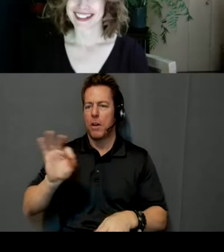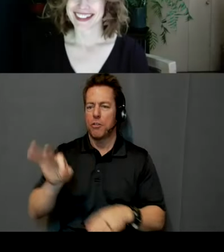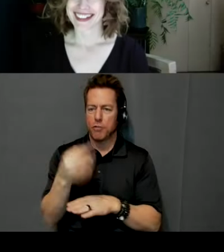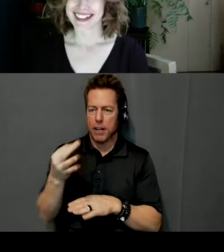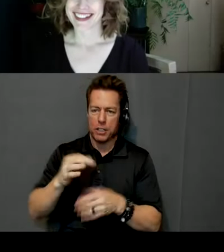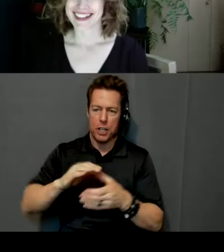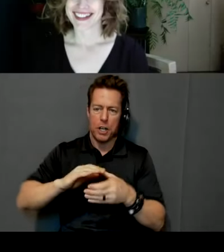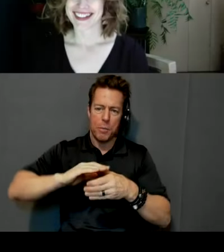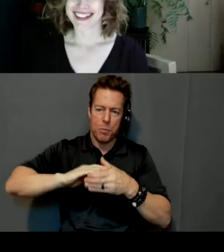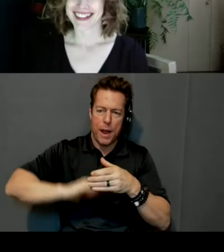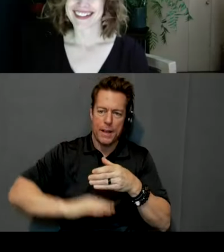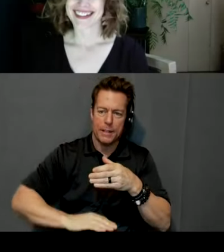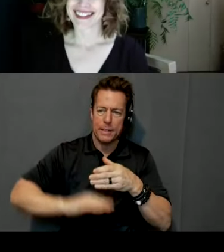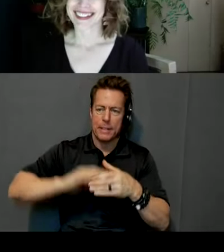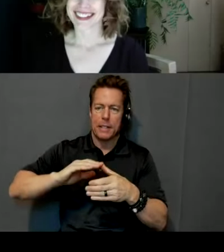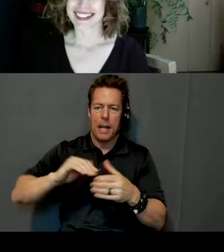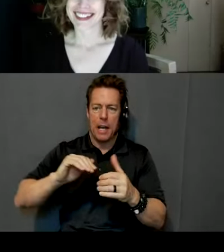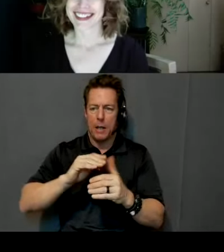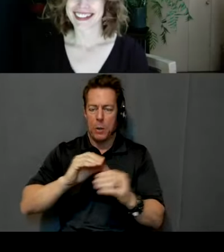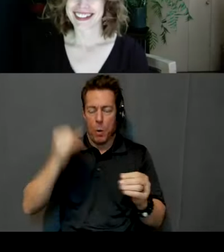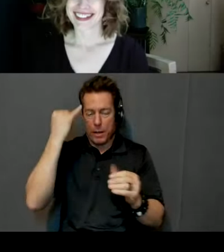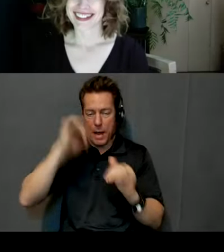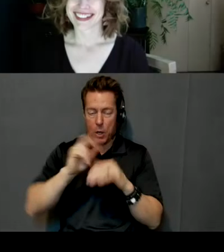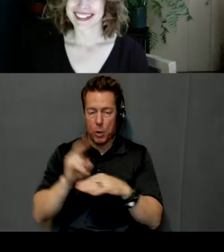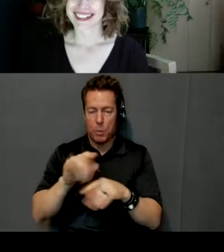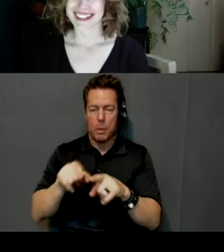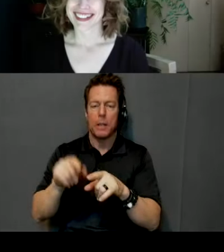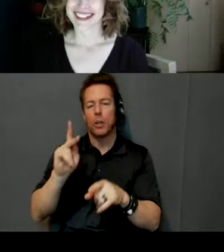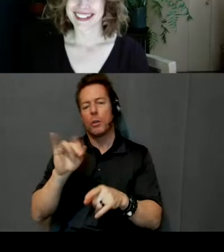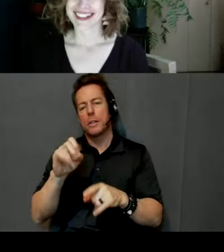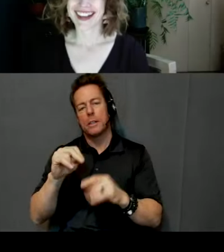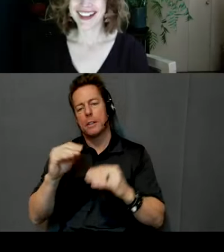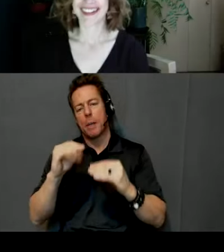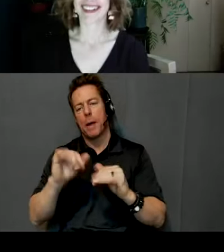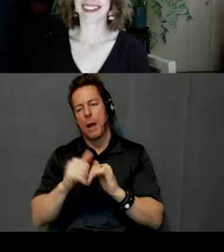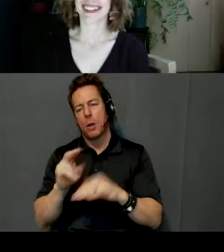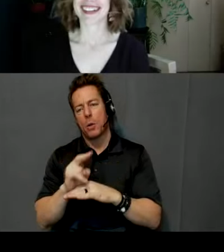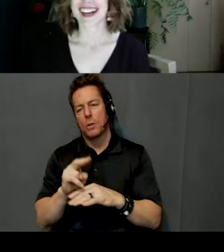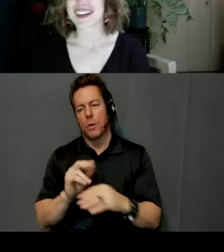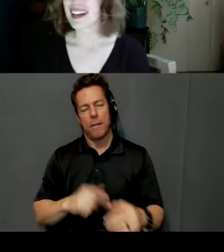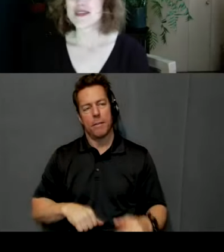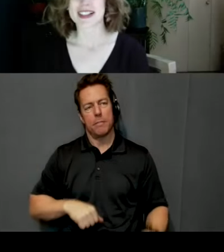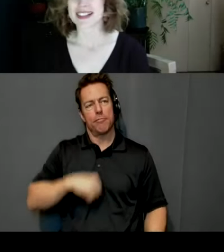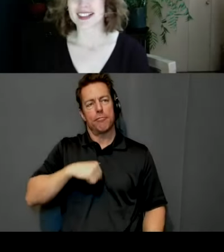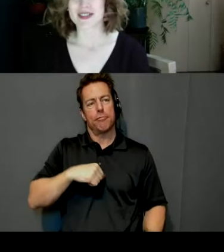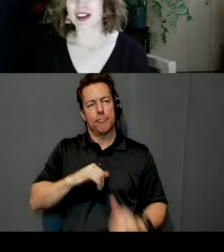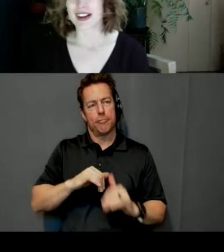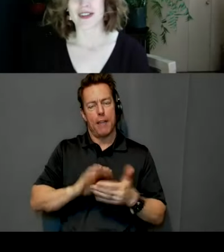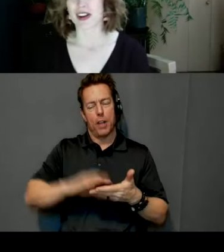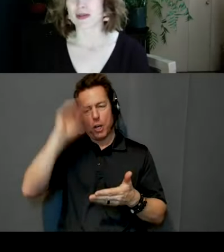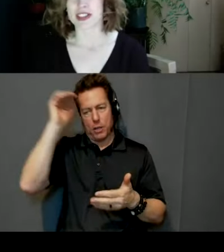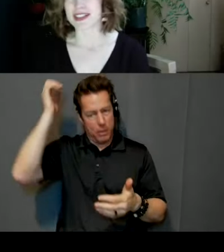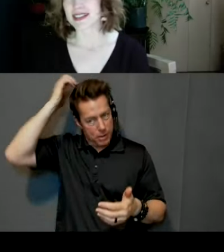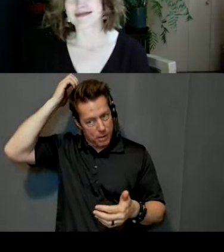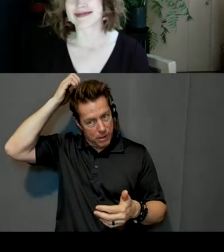French press and just had no idea how to use it, but I feel very proud of myself that I've learned. I mean, as long as you've got